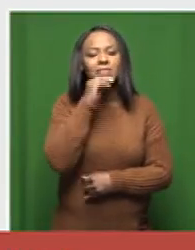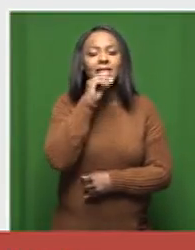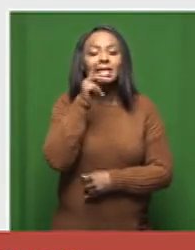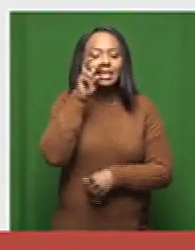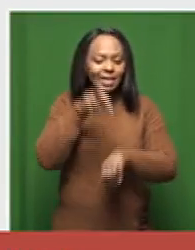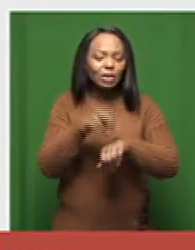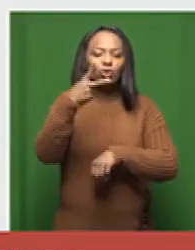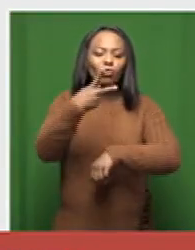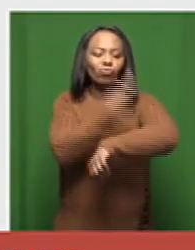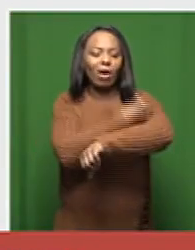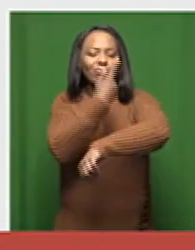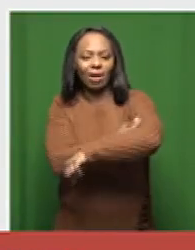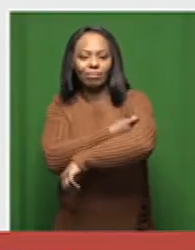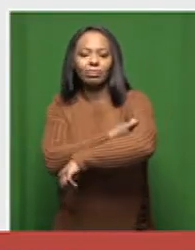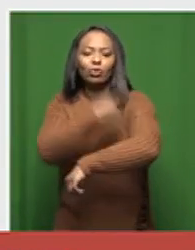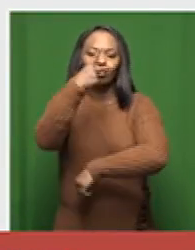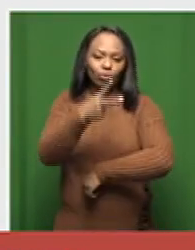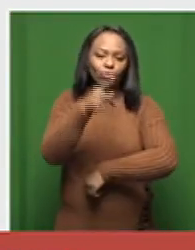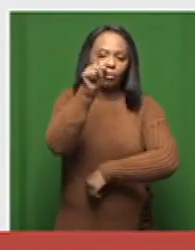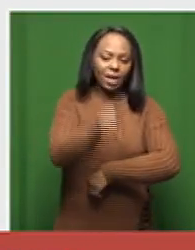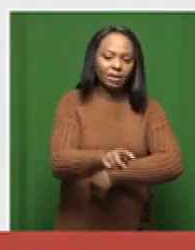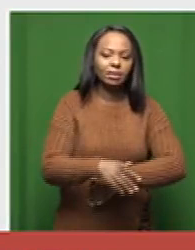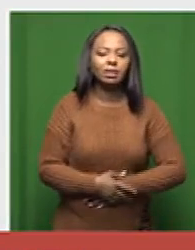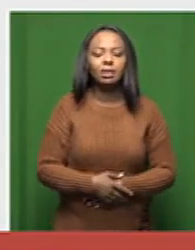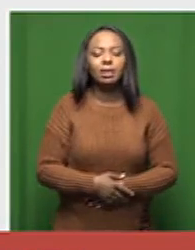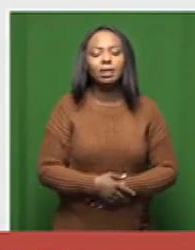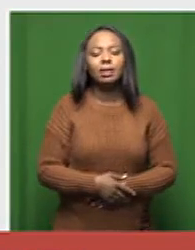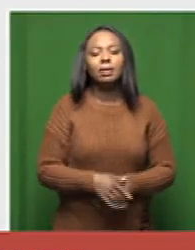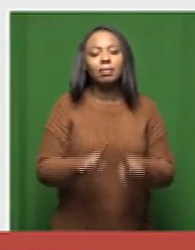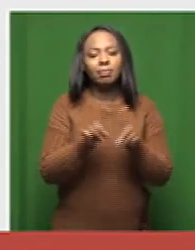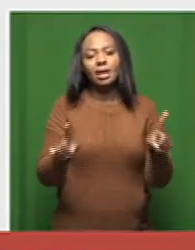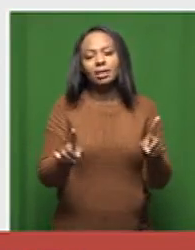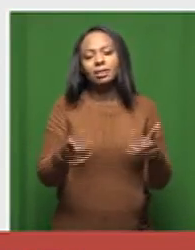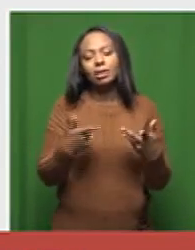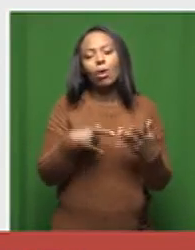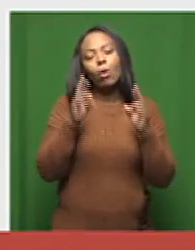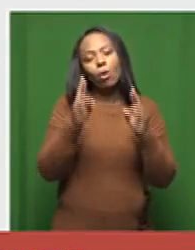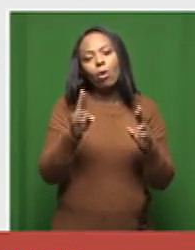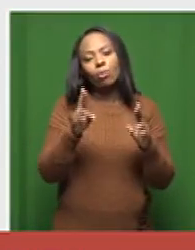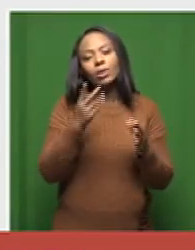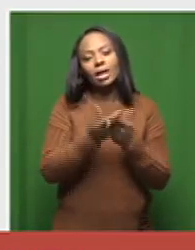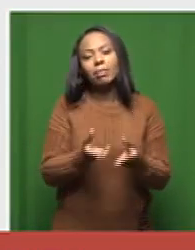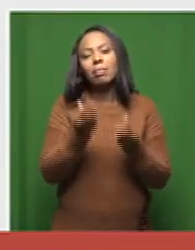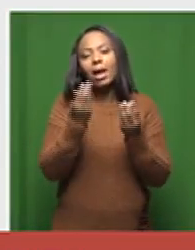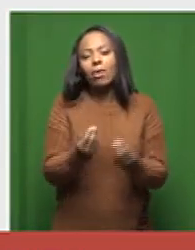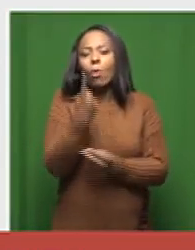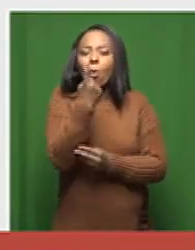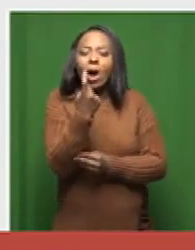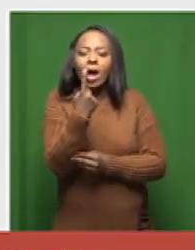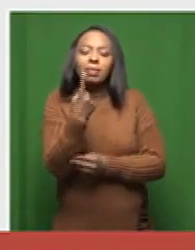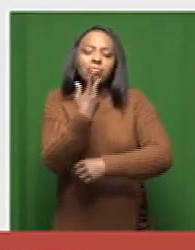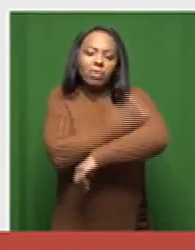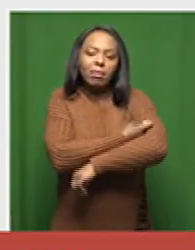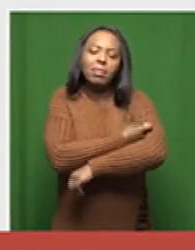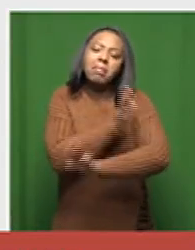any site, at any point in time, they will only have one type of vaccine. So when you go to that site, you'll only be offered that type of